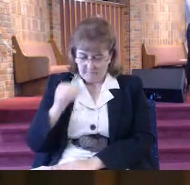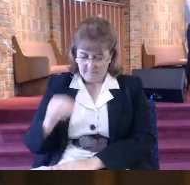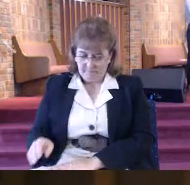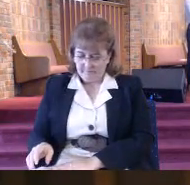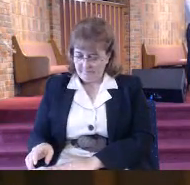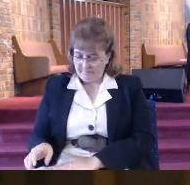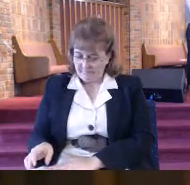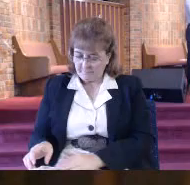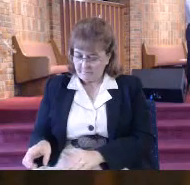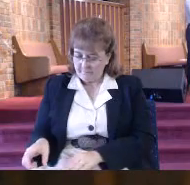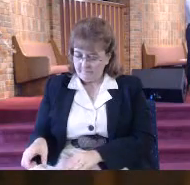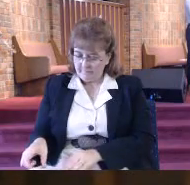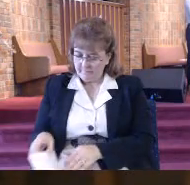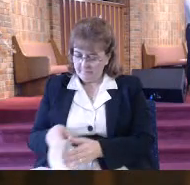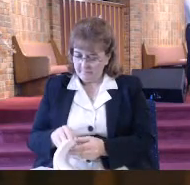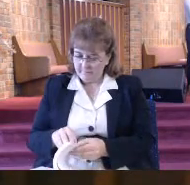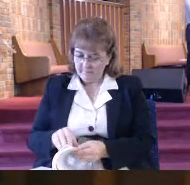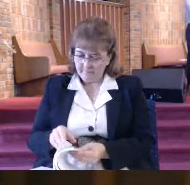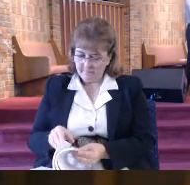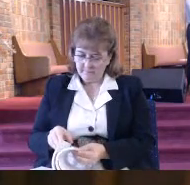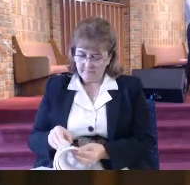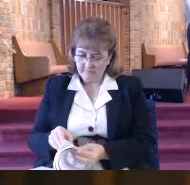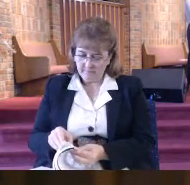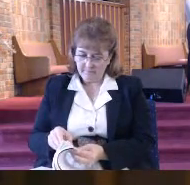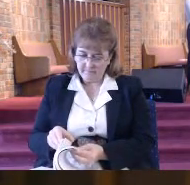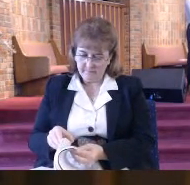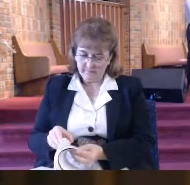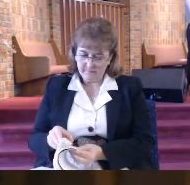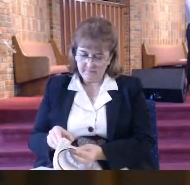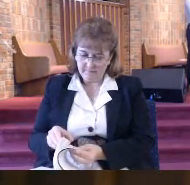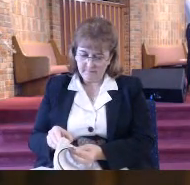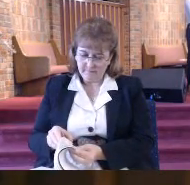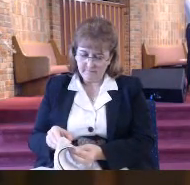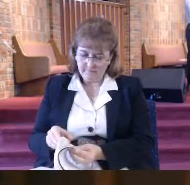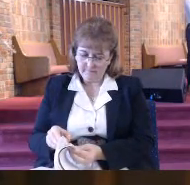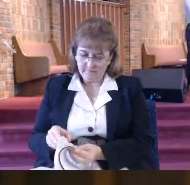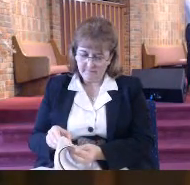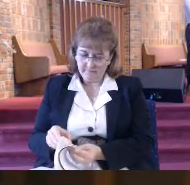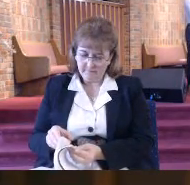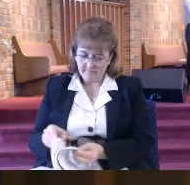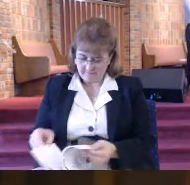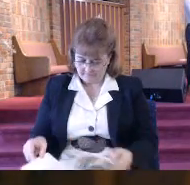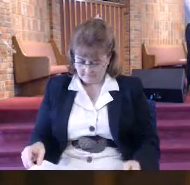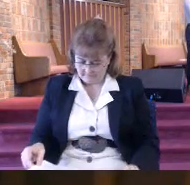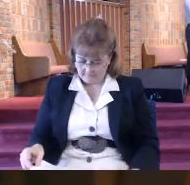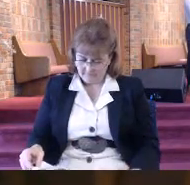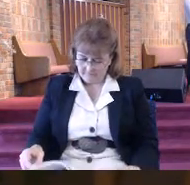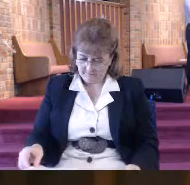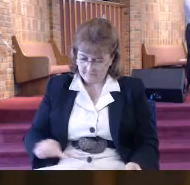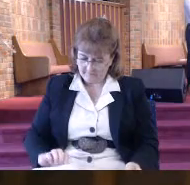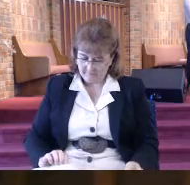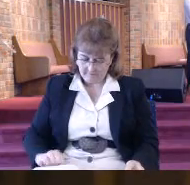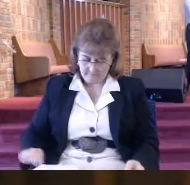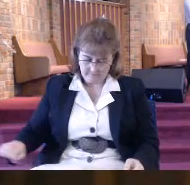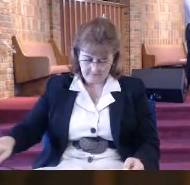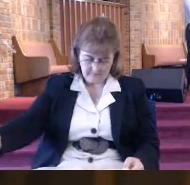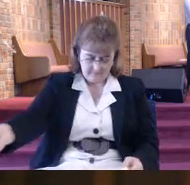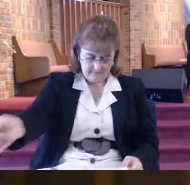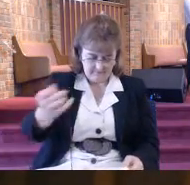number 336. Number 336 will be our song of encouragement after the lesson this